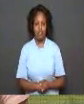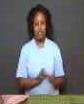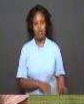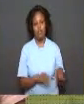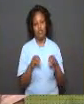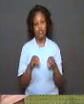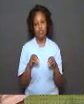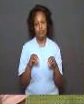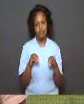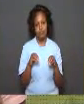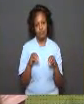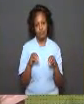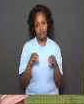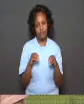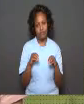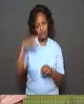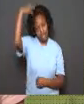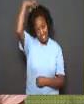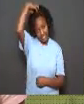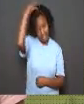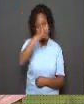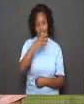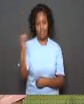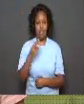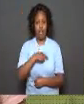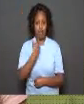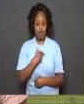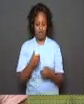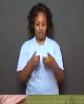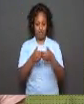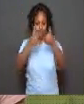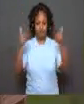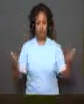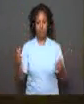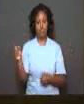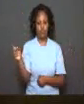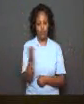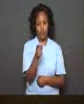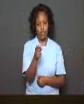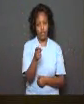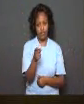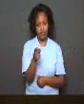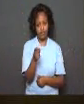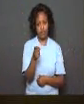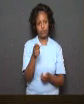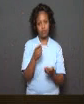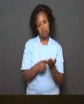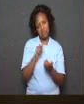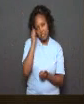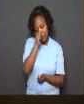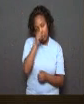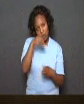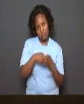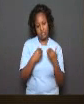Students, when the state and religion are separated, as they are in